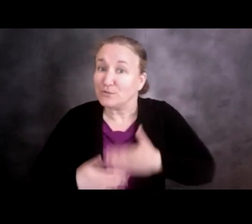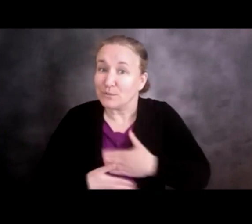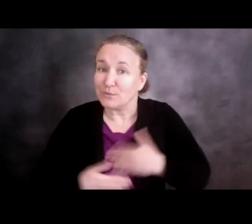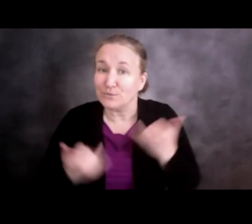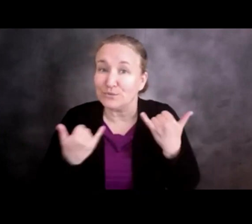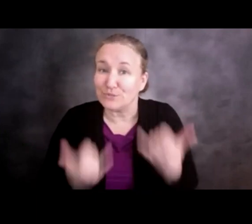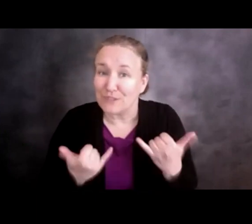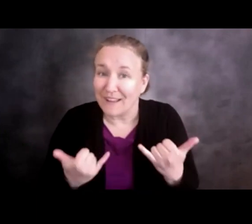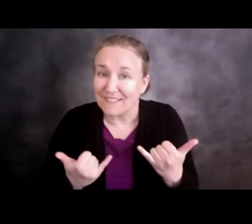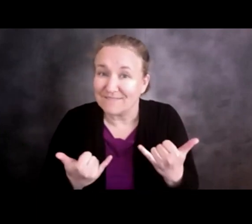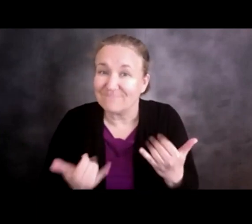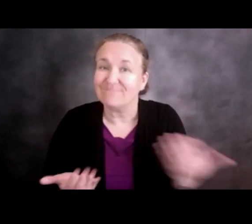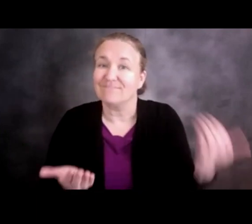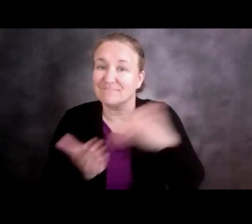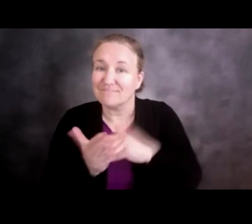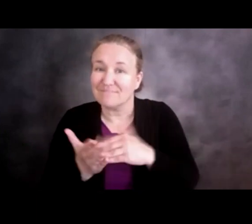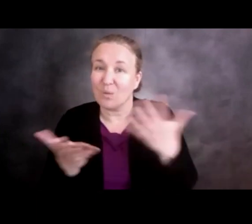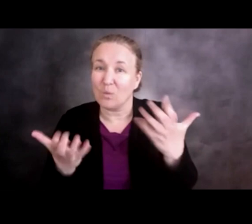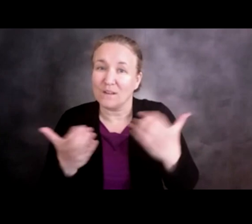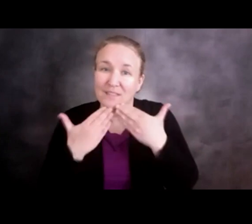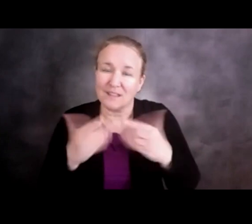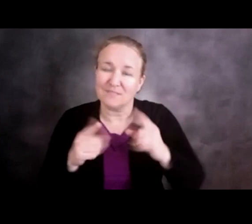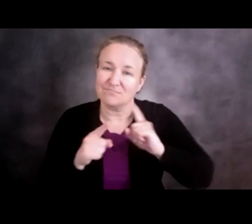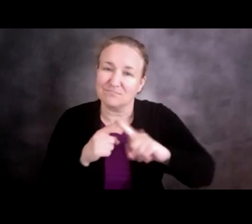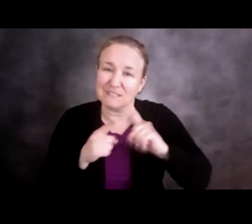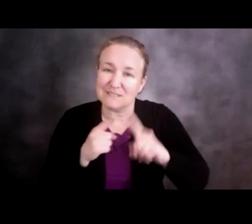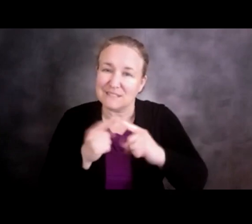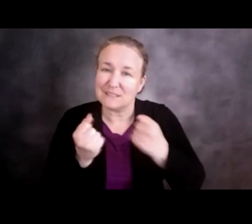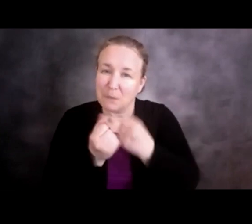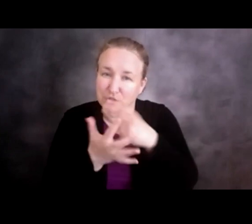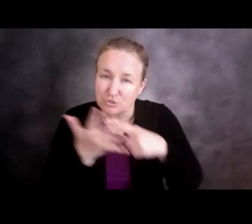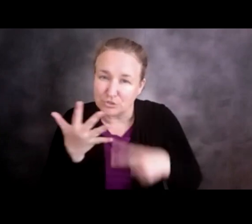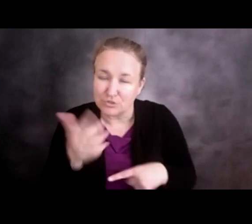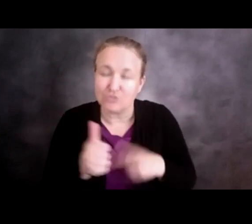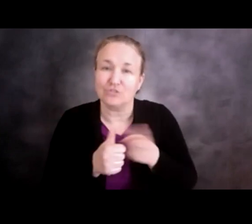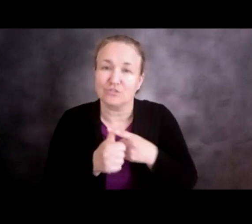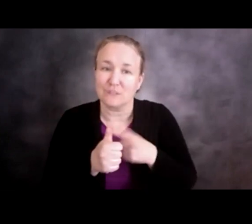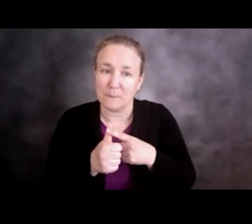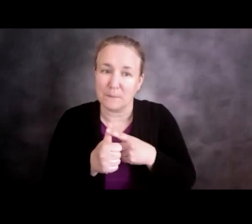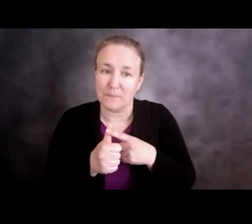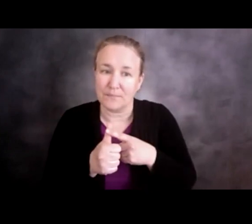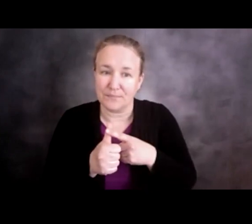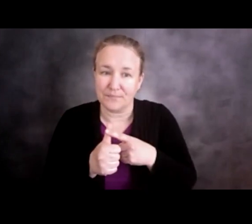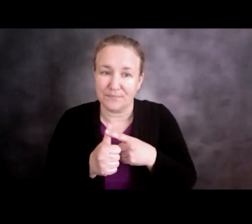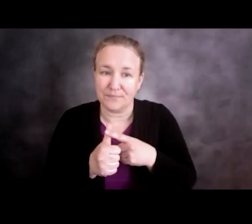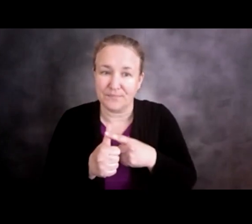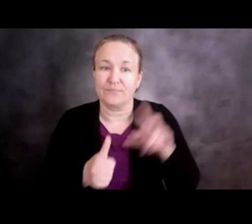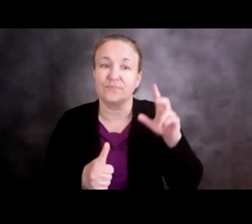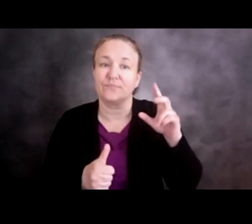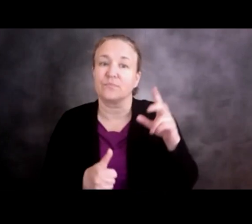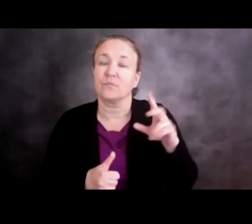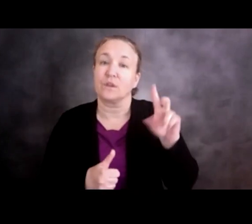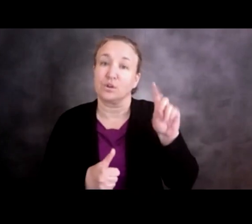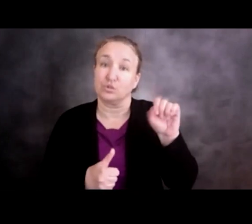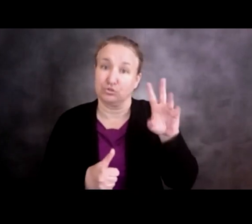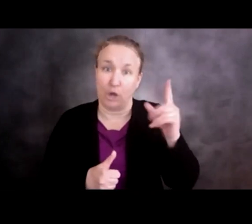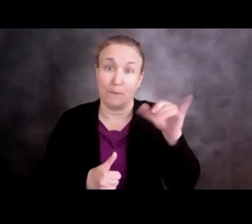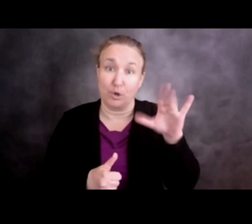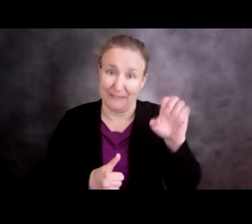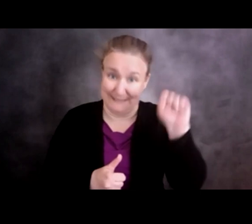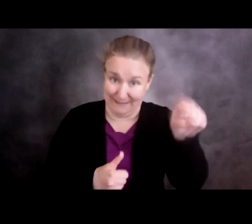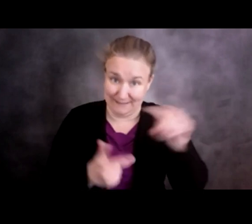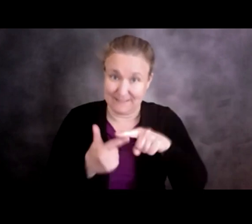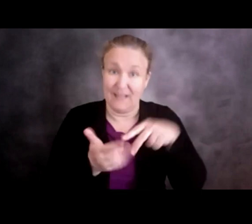I want to thank again a number of people. Among them, in addition to Dawn Marie herself, the